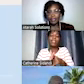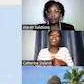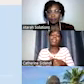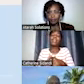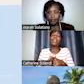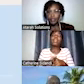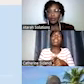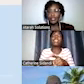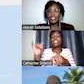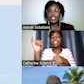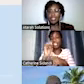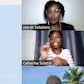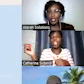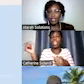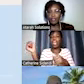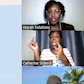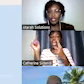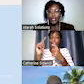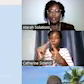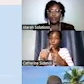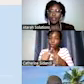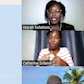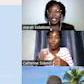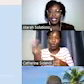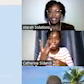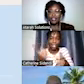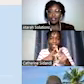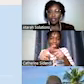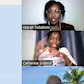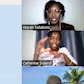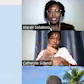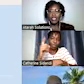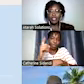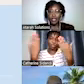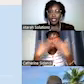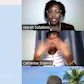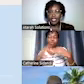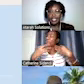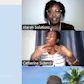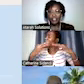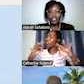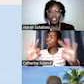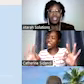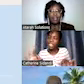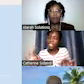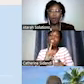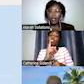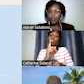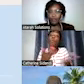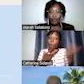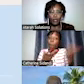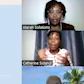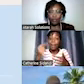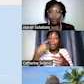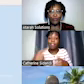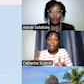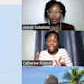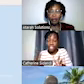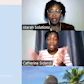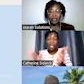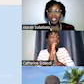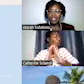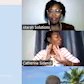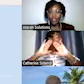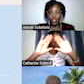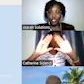and you'll get at least 1 night free. So Fina Gardens Resort, it's located in Naivasha. Wonderful, wonderful food.